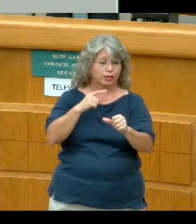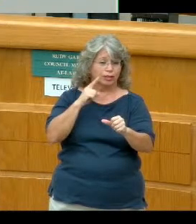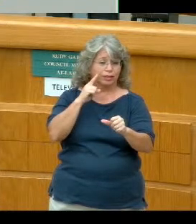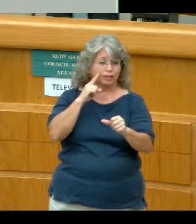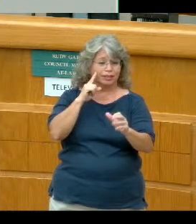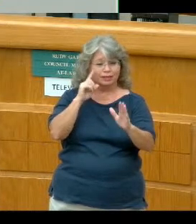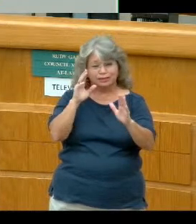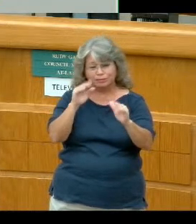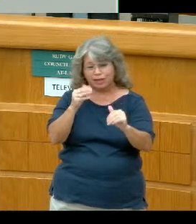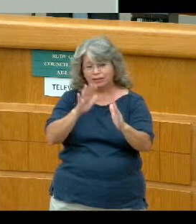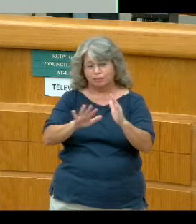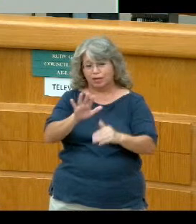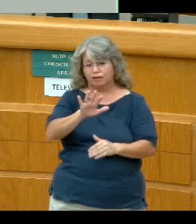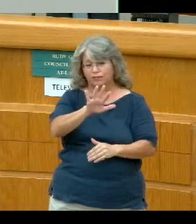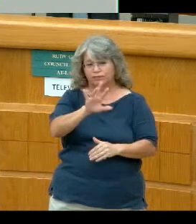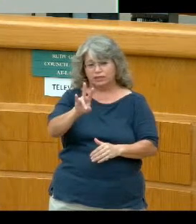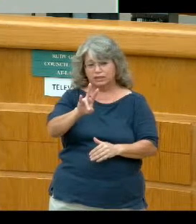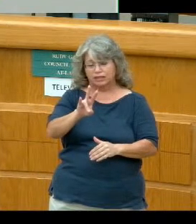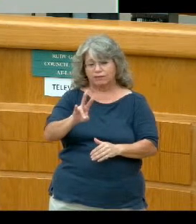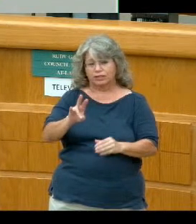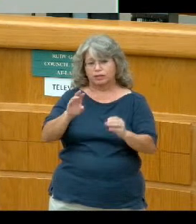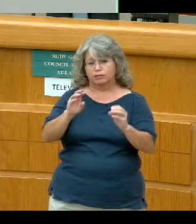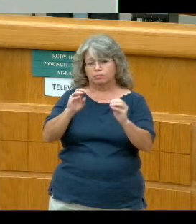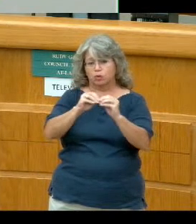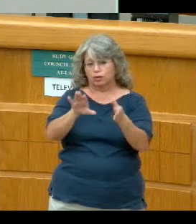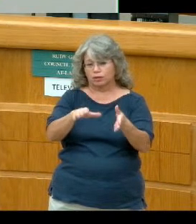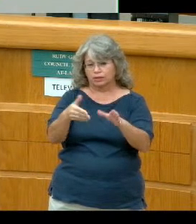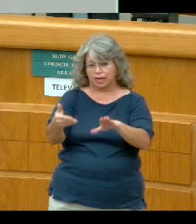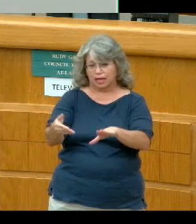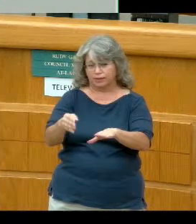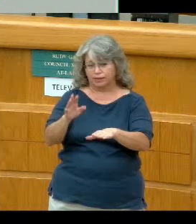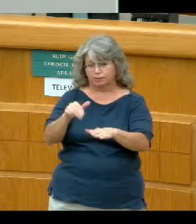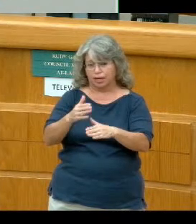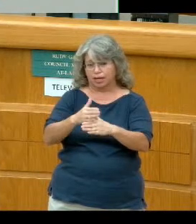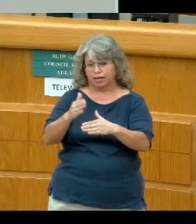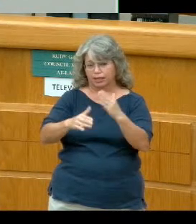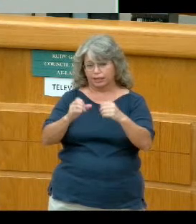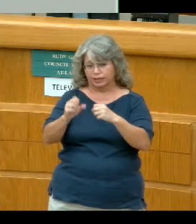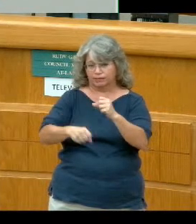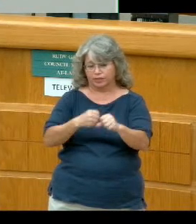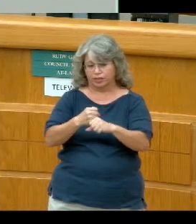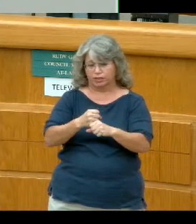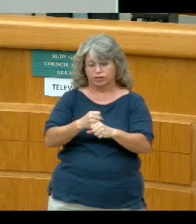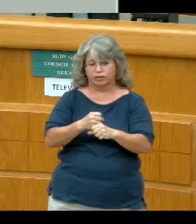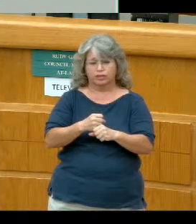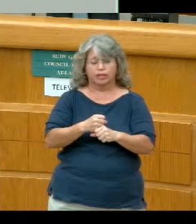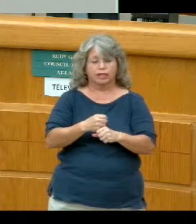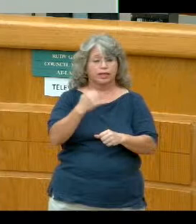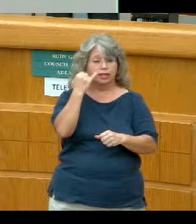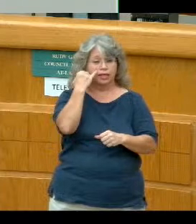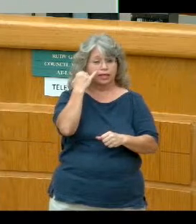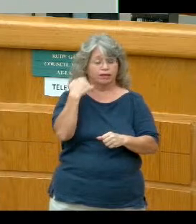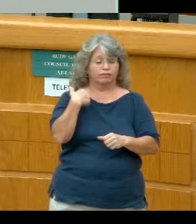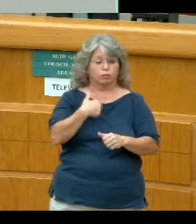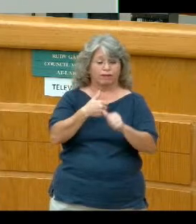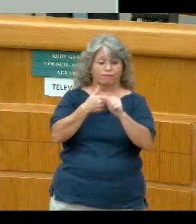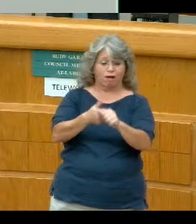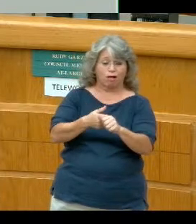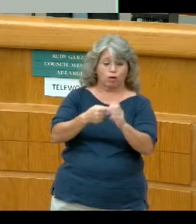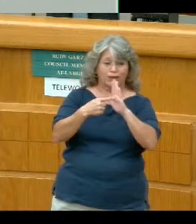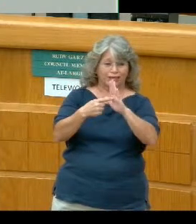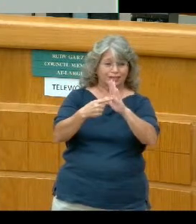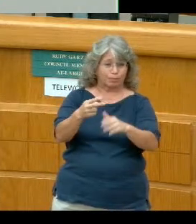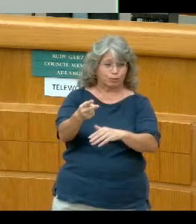57 additional fatalities in the coastal bend by the end of the year. If we go to this scenario 2, we're looking at